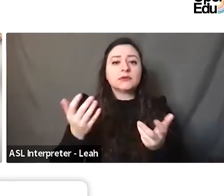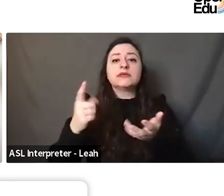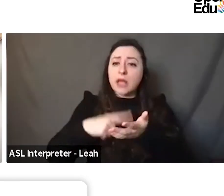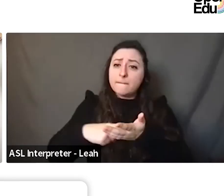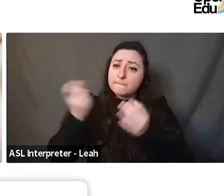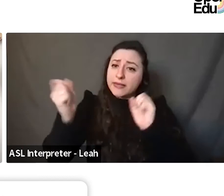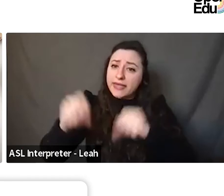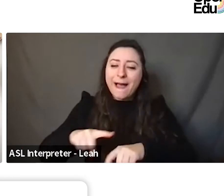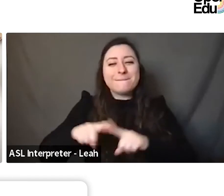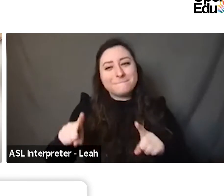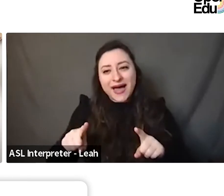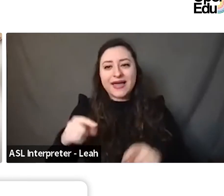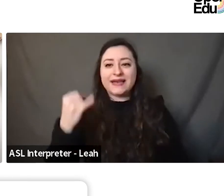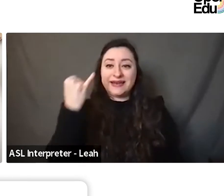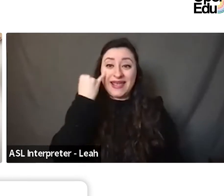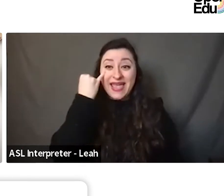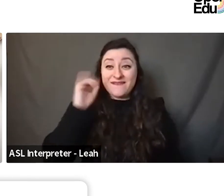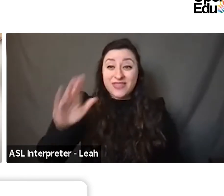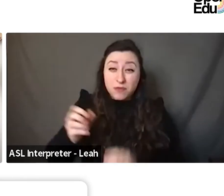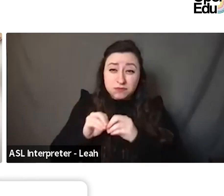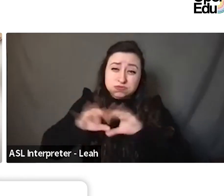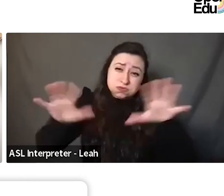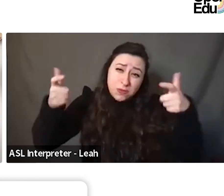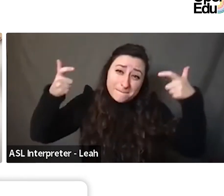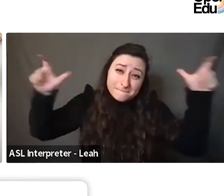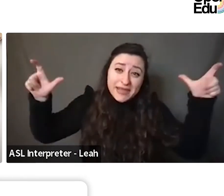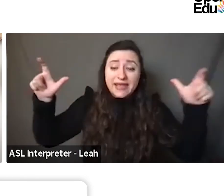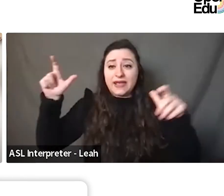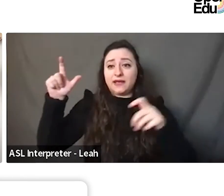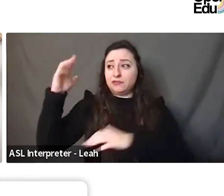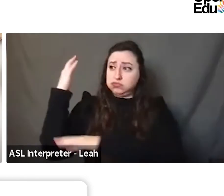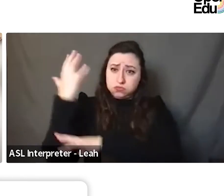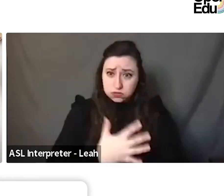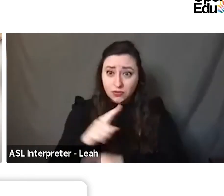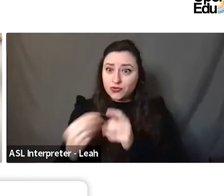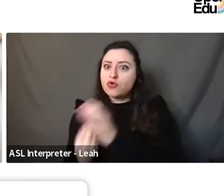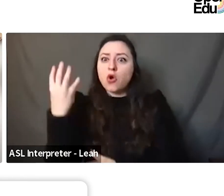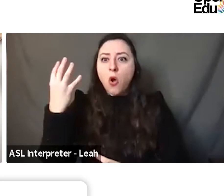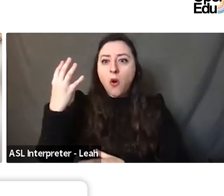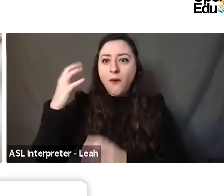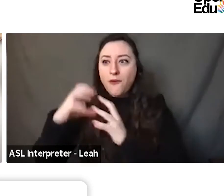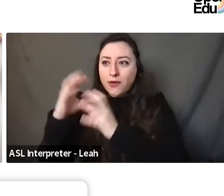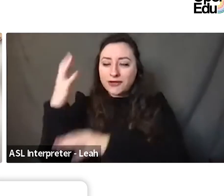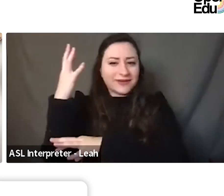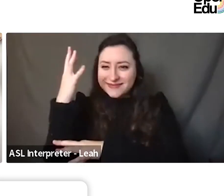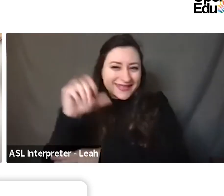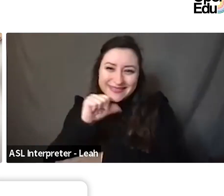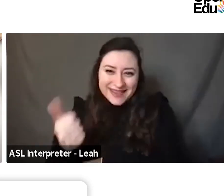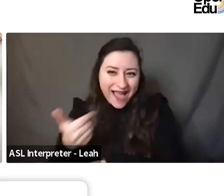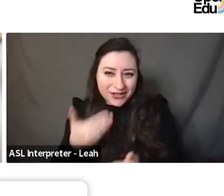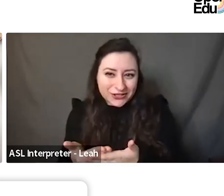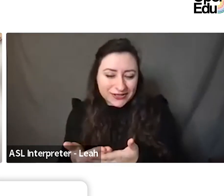become unsustainable if their scale is large. So if you're cutting down trees to grow coconut trees, then it's not sustainable. If you